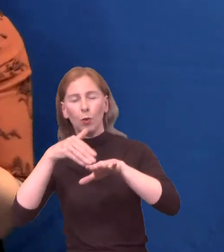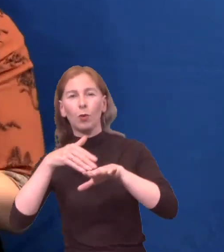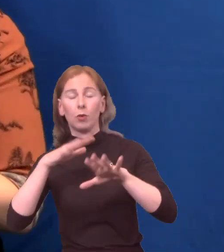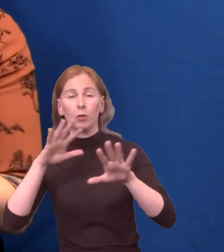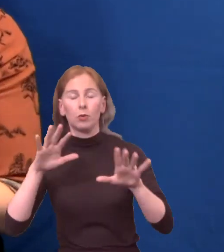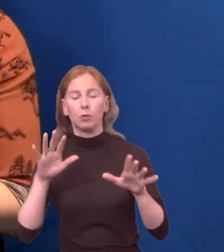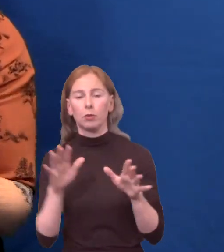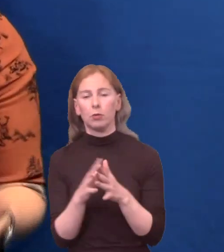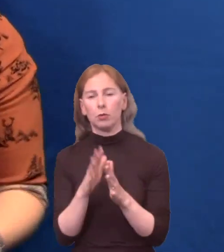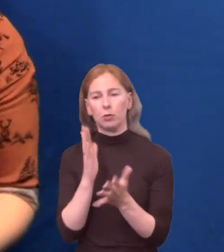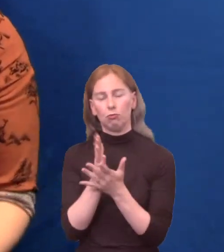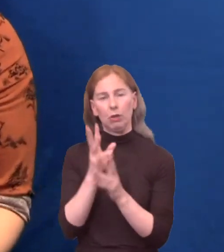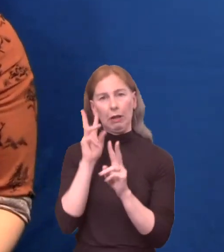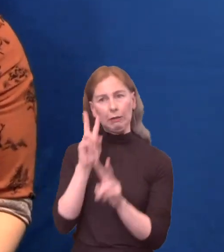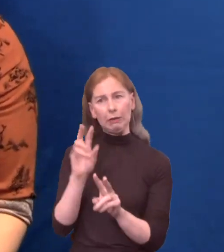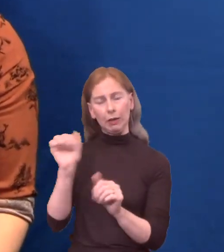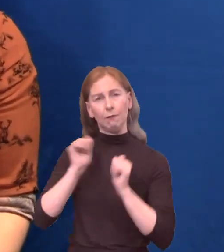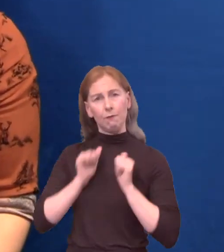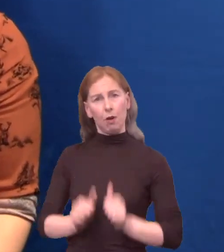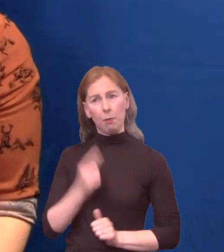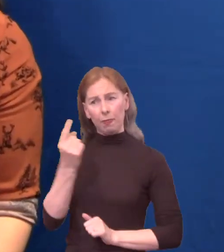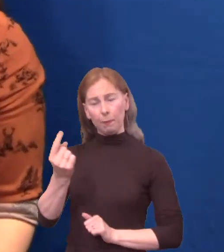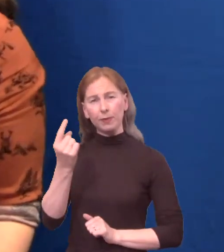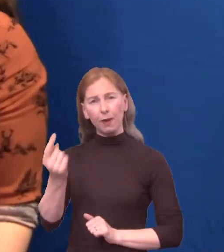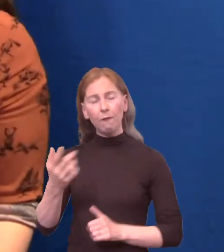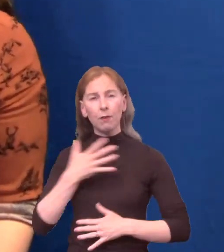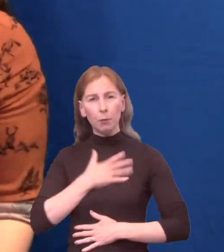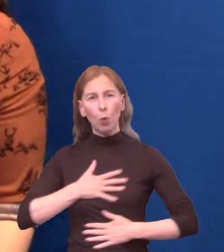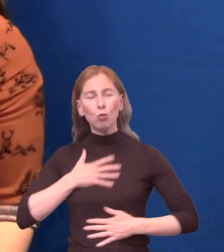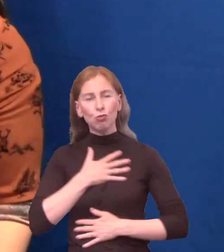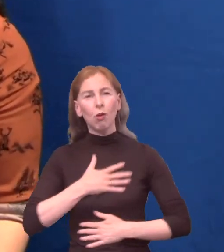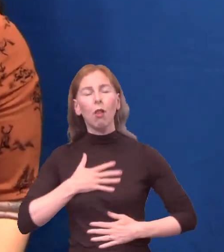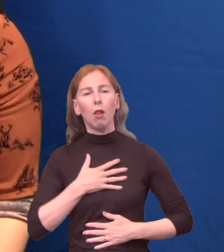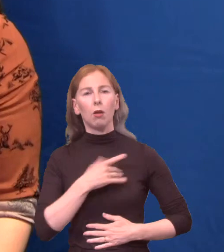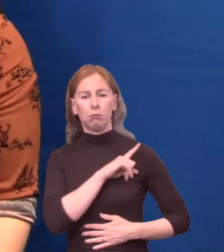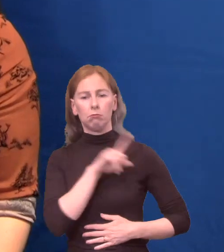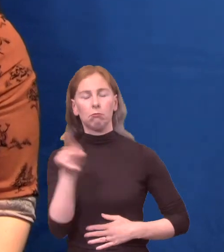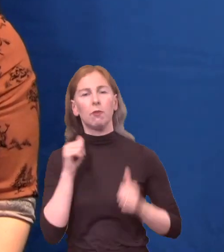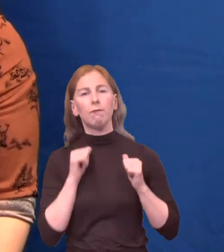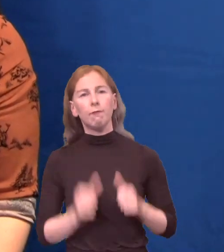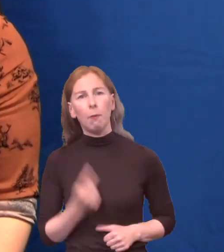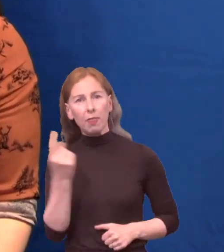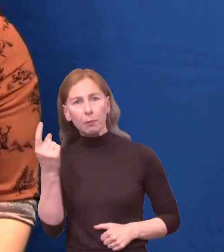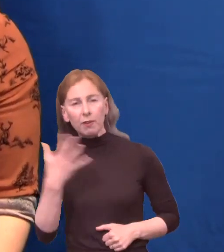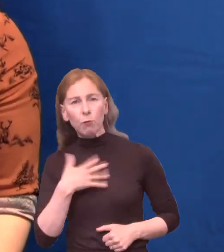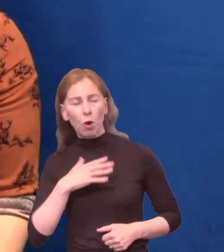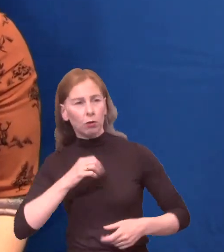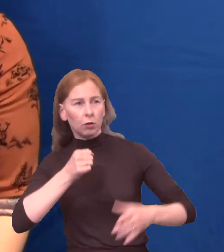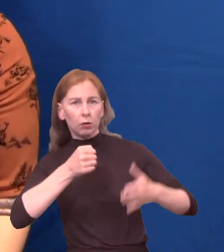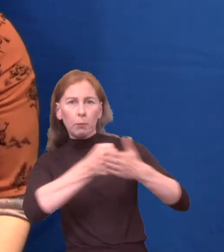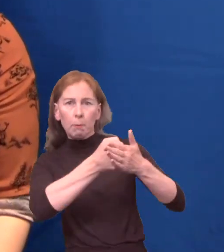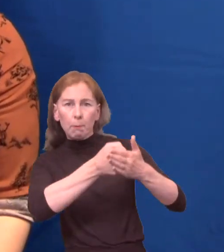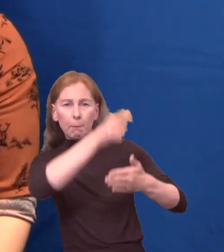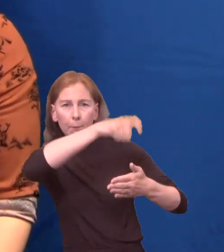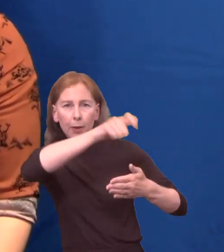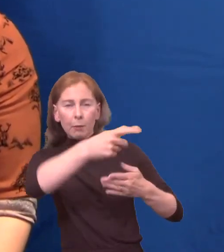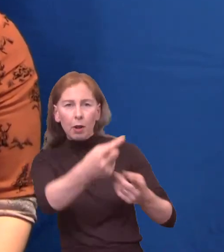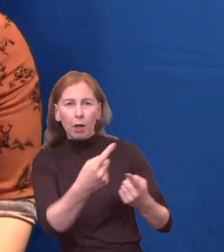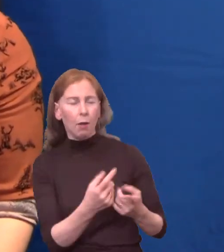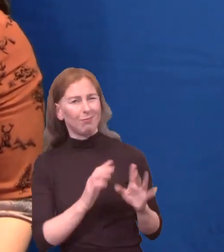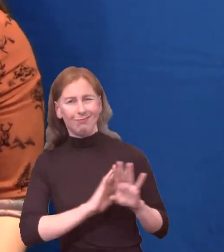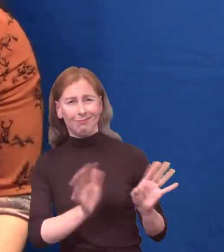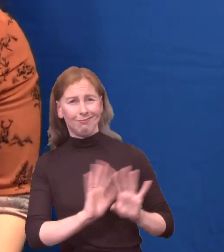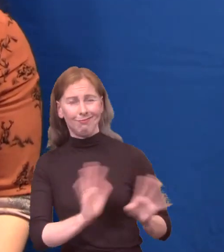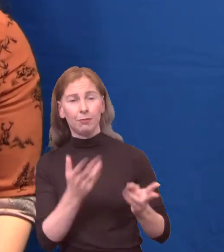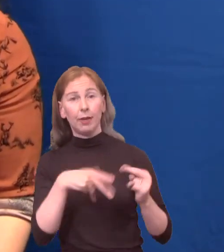as Romy has said before, farmers and landowners don't want to restrict your access to the countryside. If you've got a designated footpath to walk through,